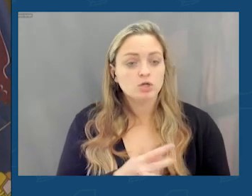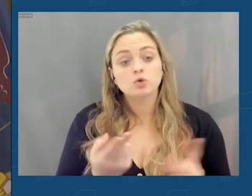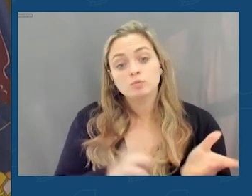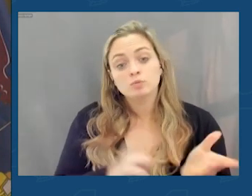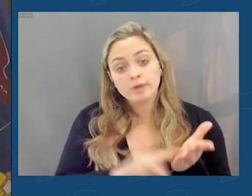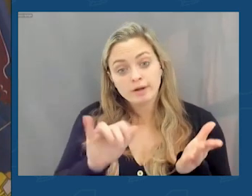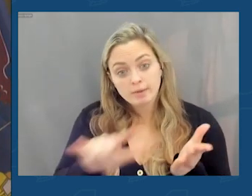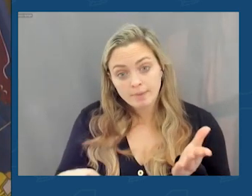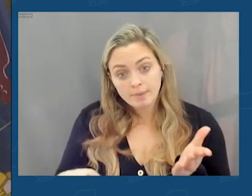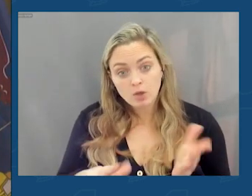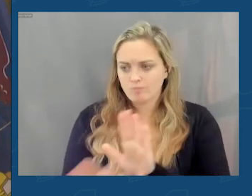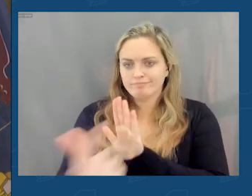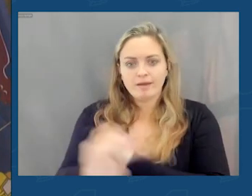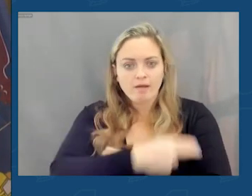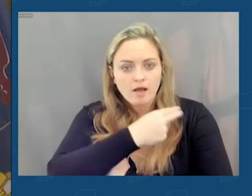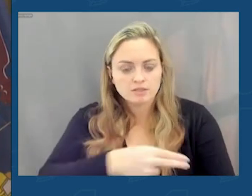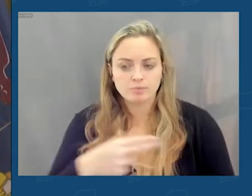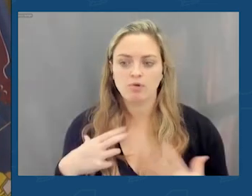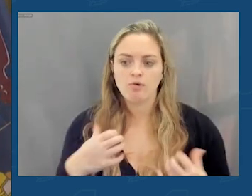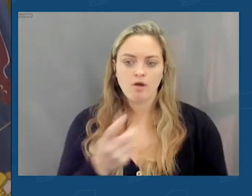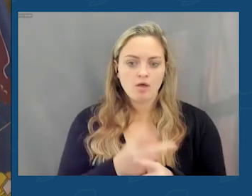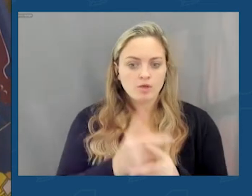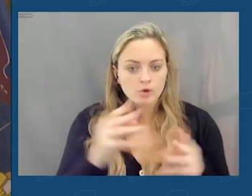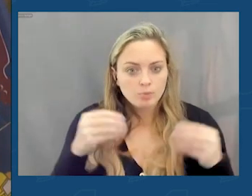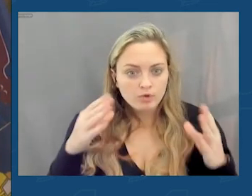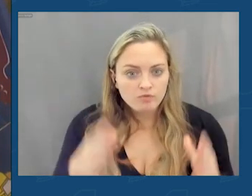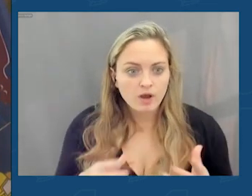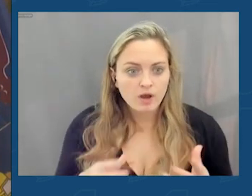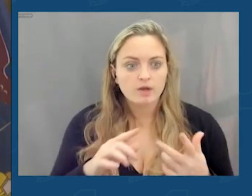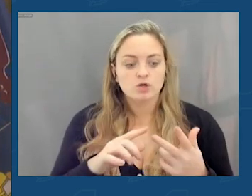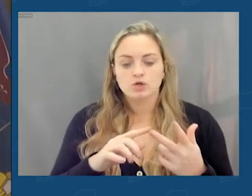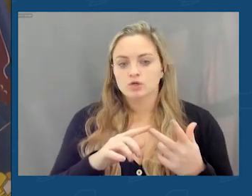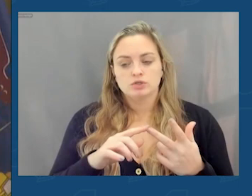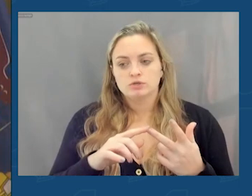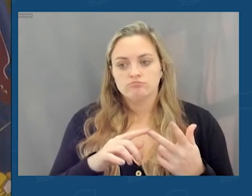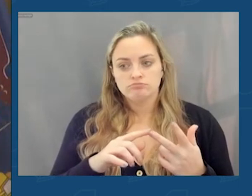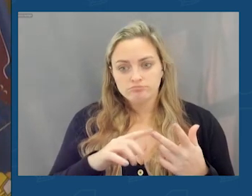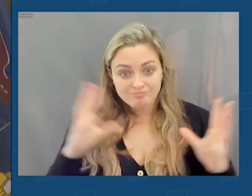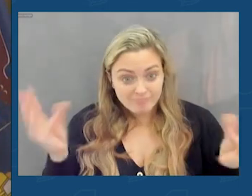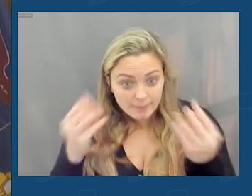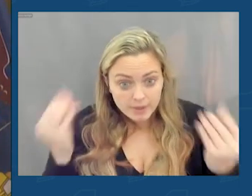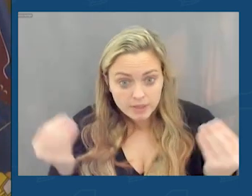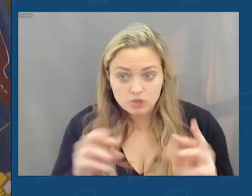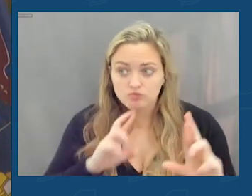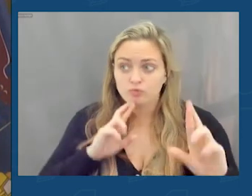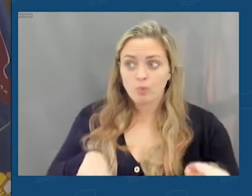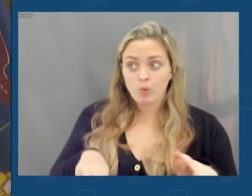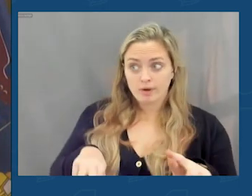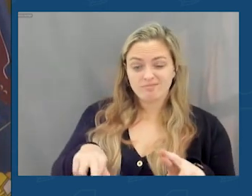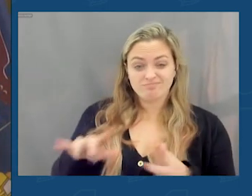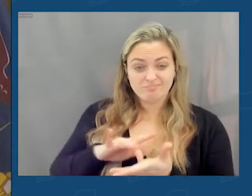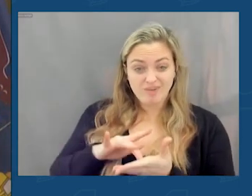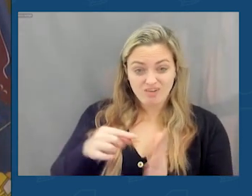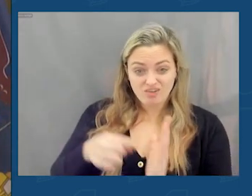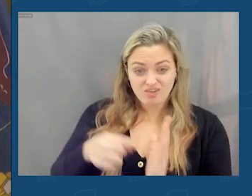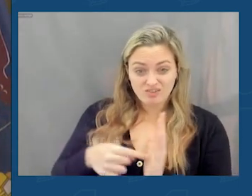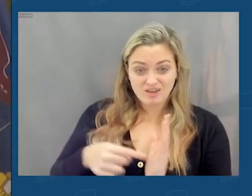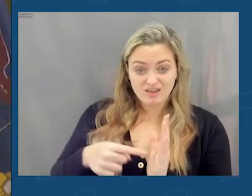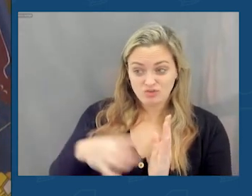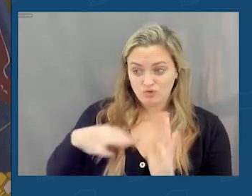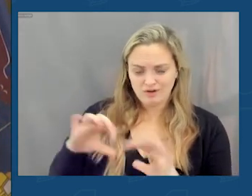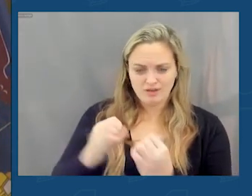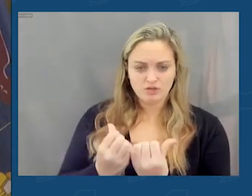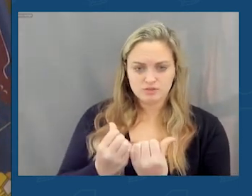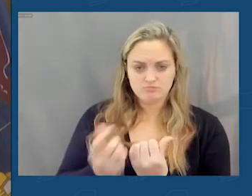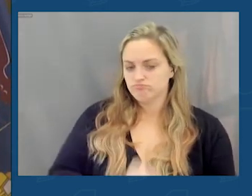bans hospitals, healthcare providers, and ambulance from reporting medical debt to your credit agencies. Let's take that right off. That will not